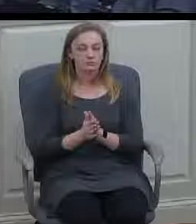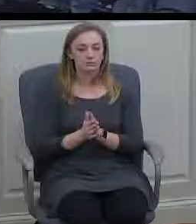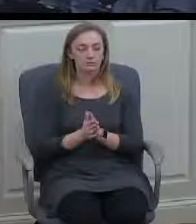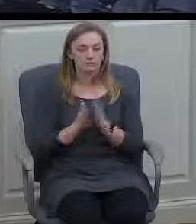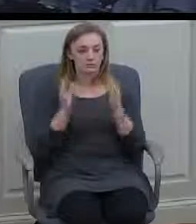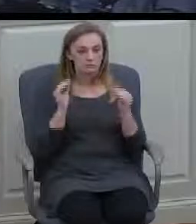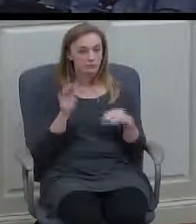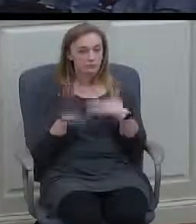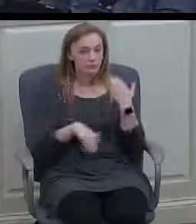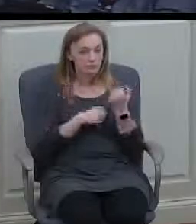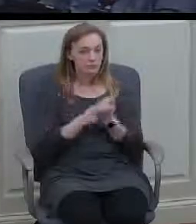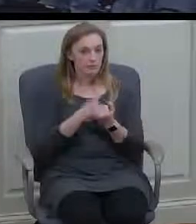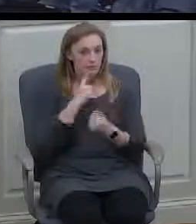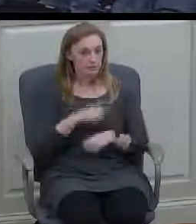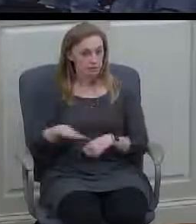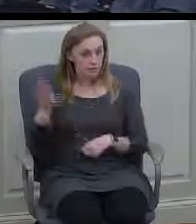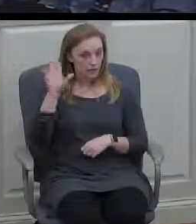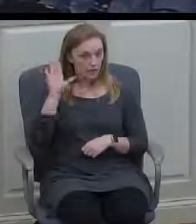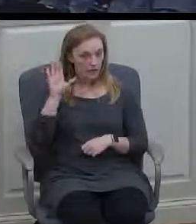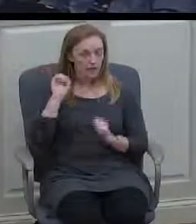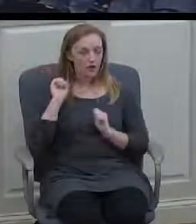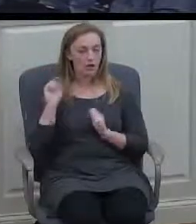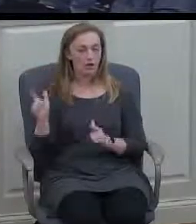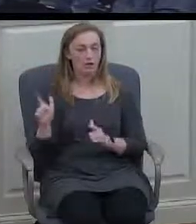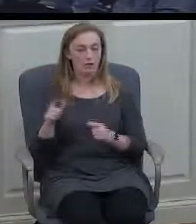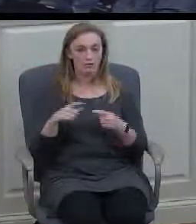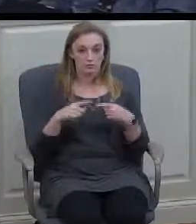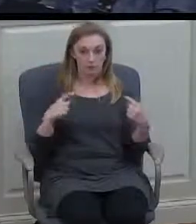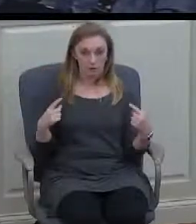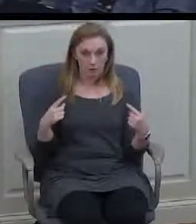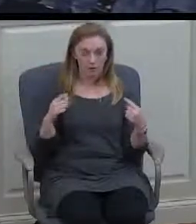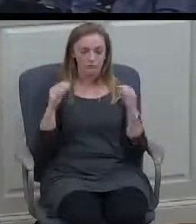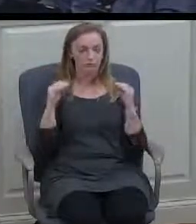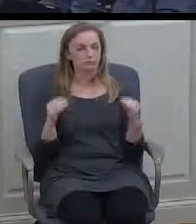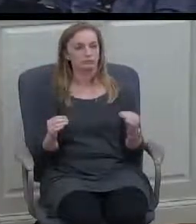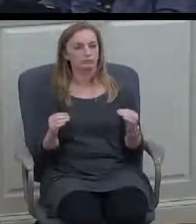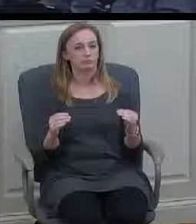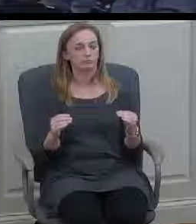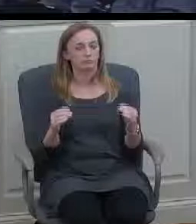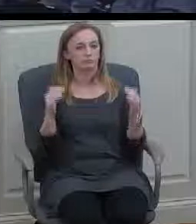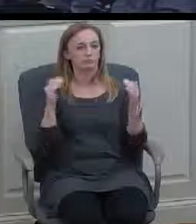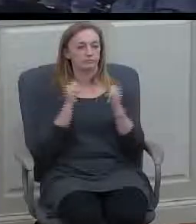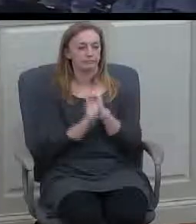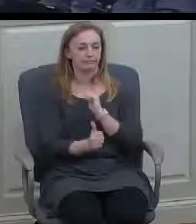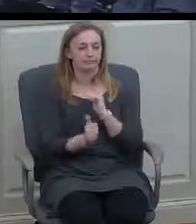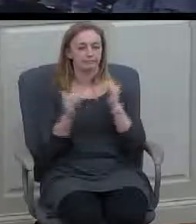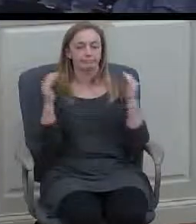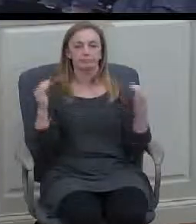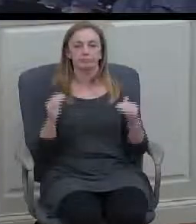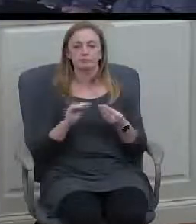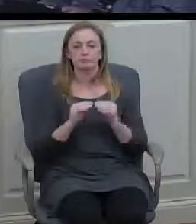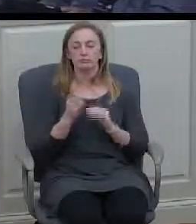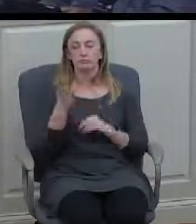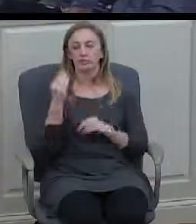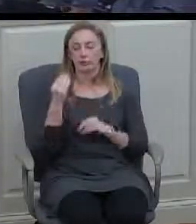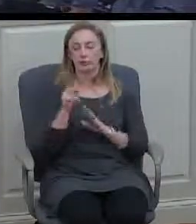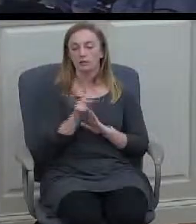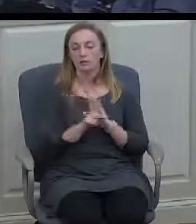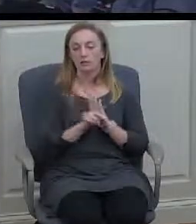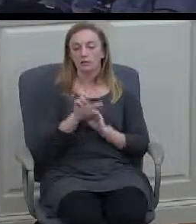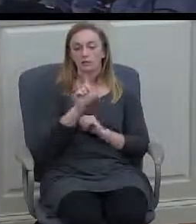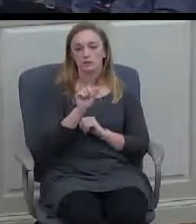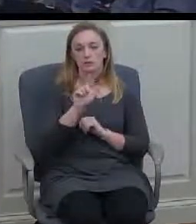Seeing none, all in favor of the motion, say aye. Aye. Opposed, like sign. Motion carries. Item 14 is resolution